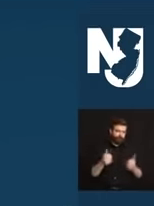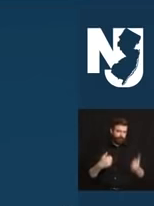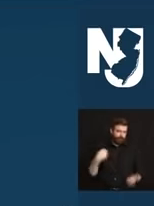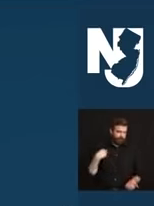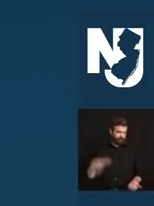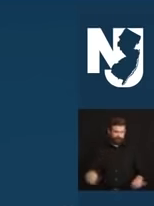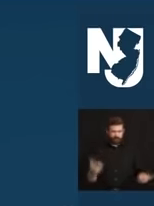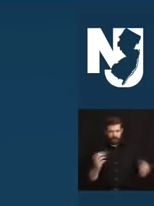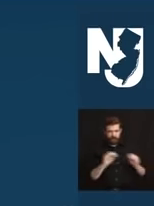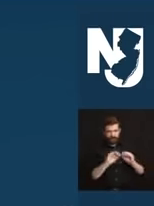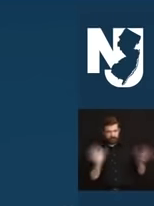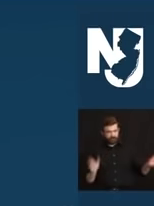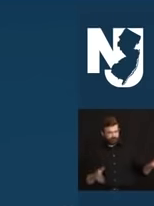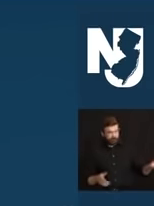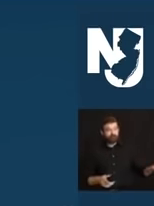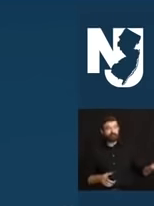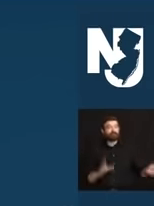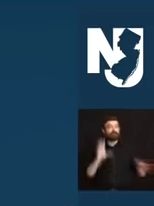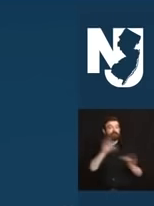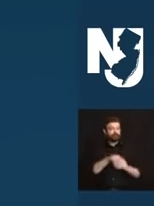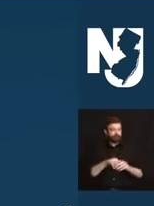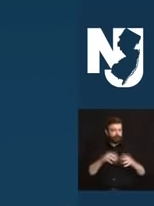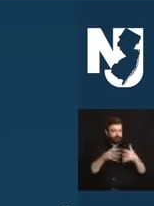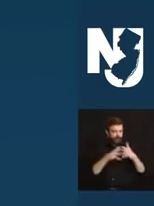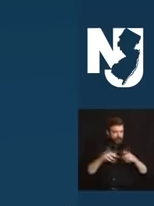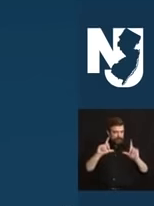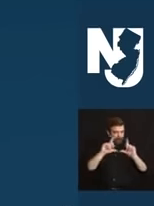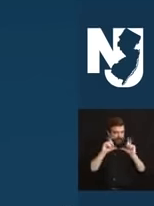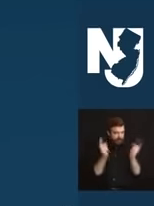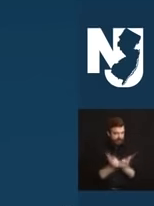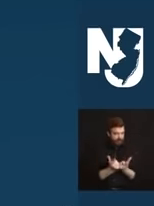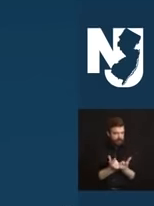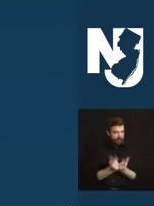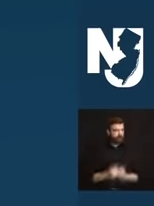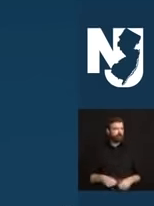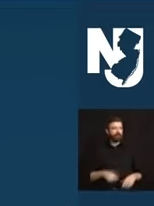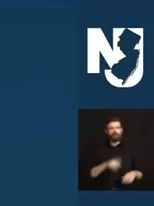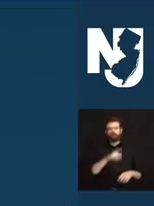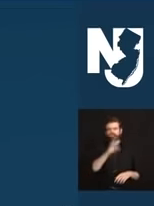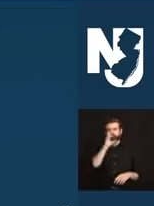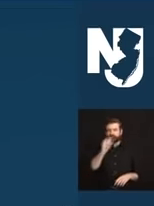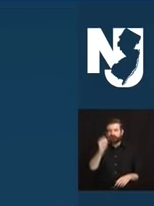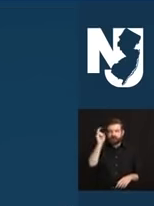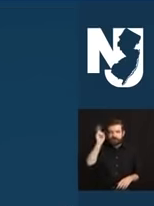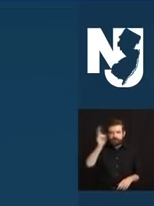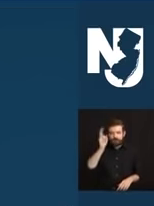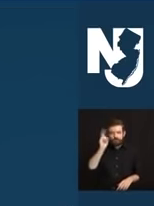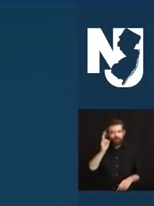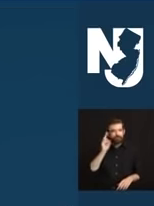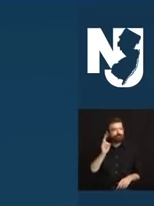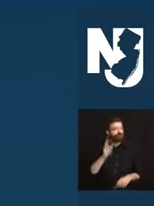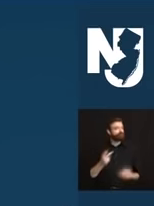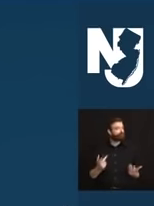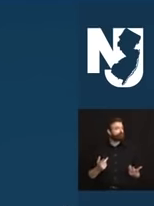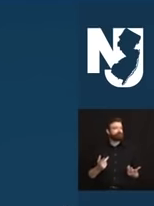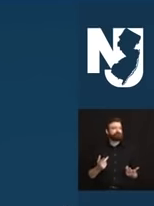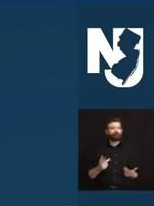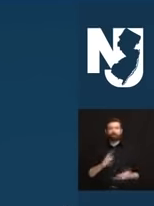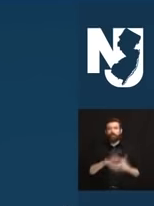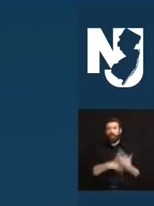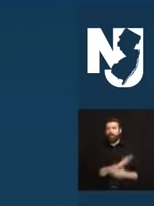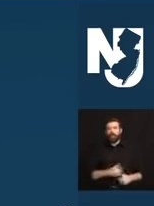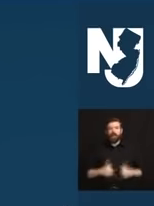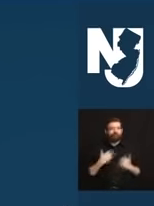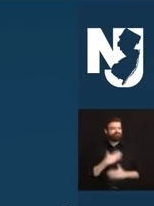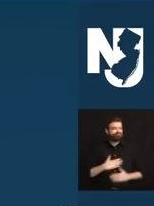American Legion of Highbridge, and a love of history was something he carried with him throughout his life. He also had a deep love of gardening